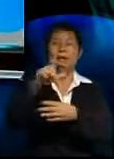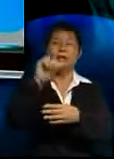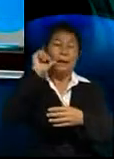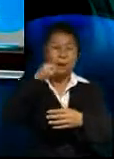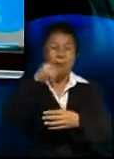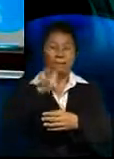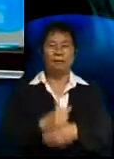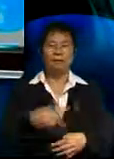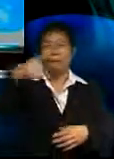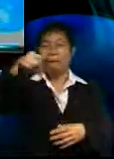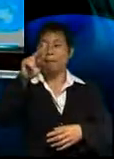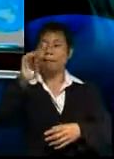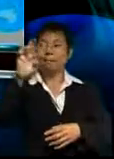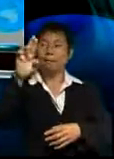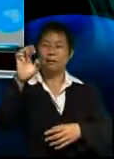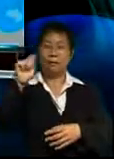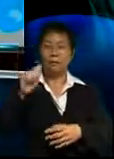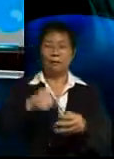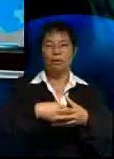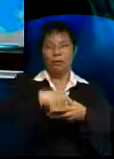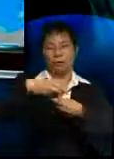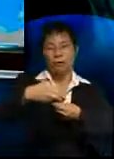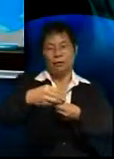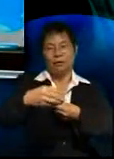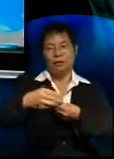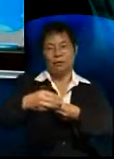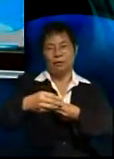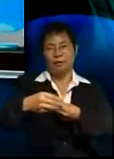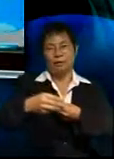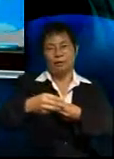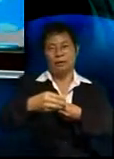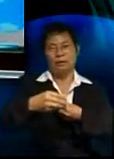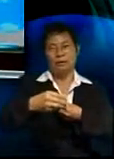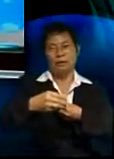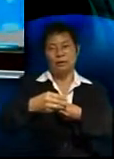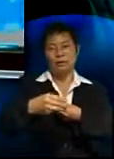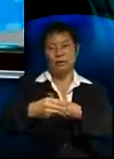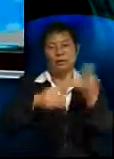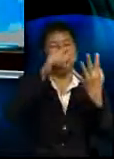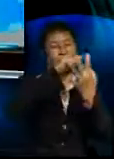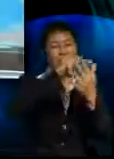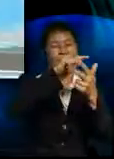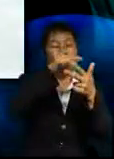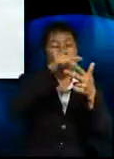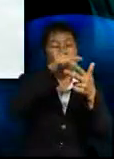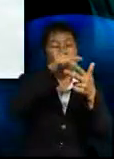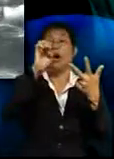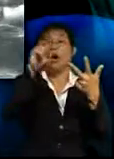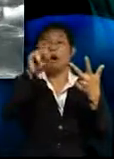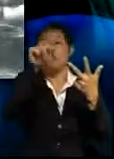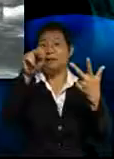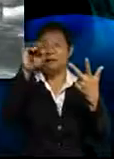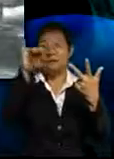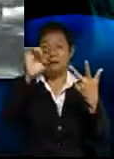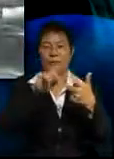The pancreas produces pancreatic juice. The pancreatic juice contains three types of enzyme: